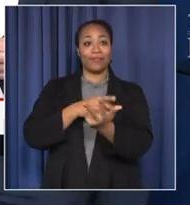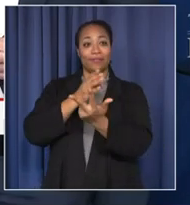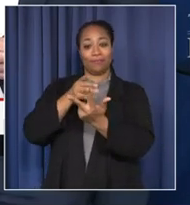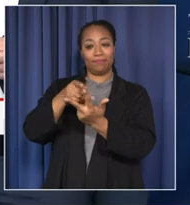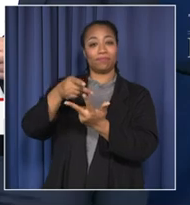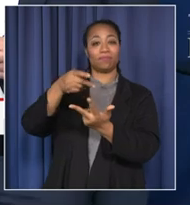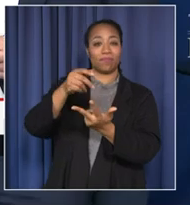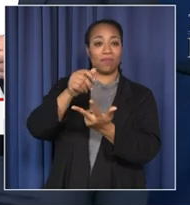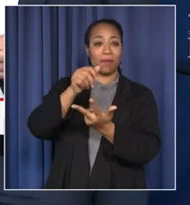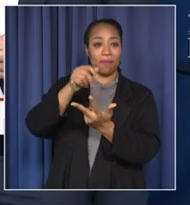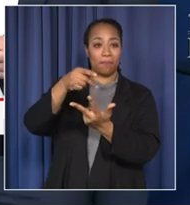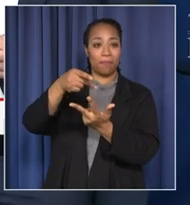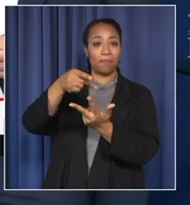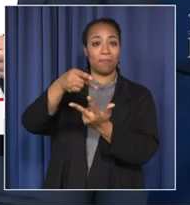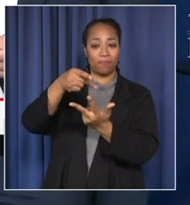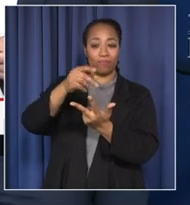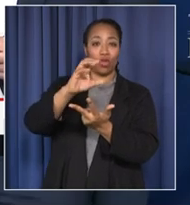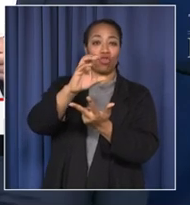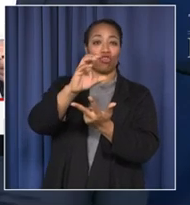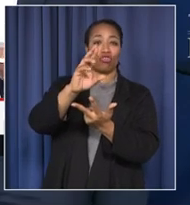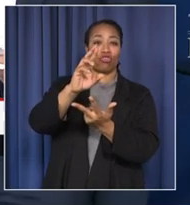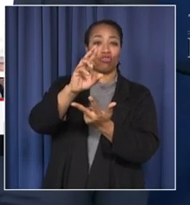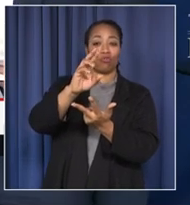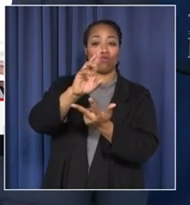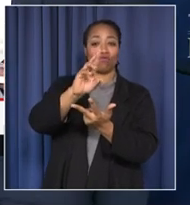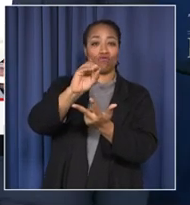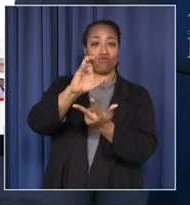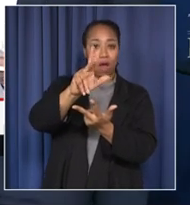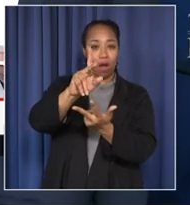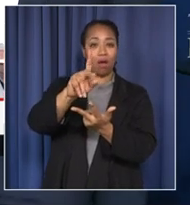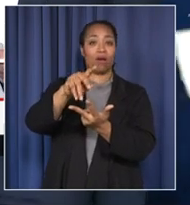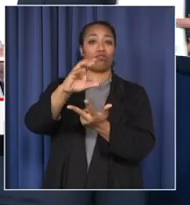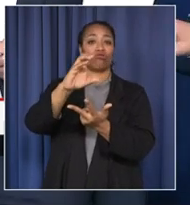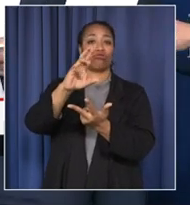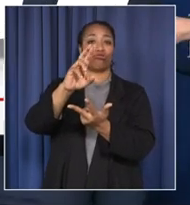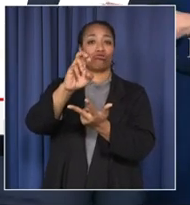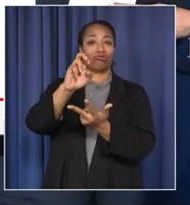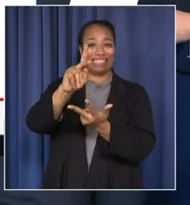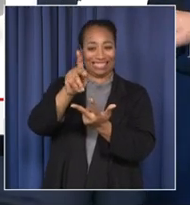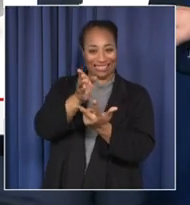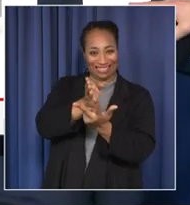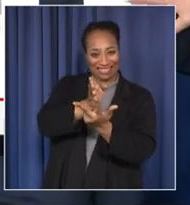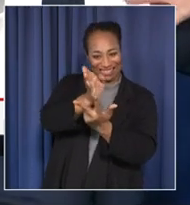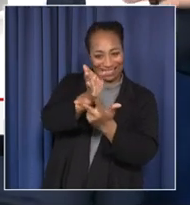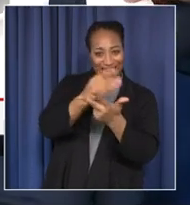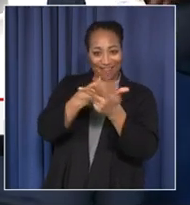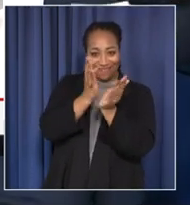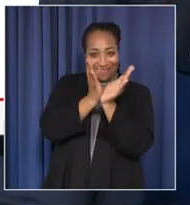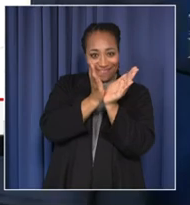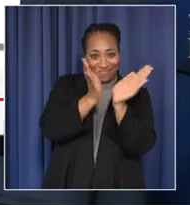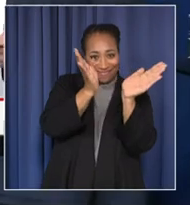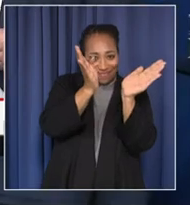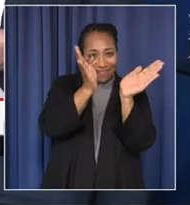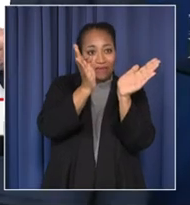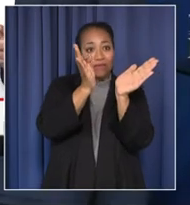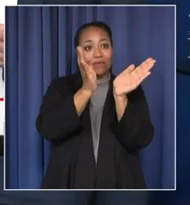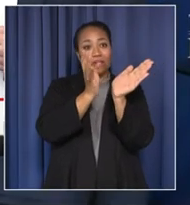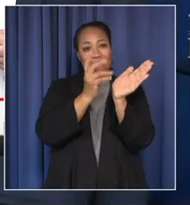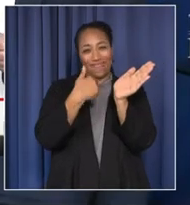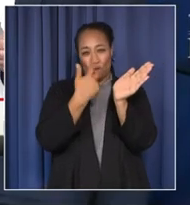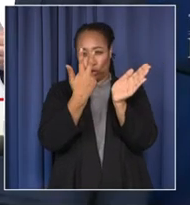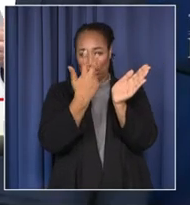have a fully functioning hospital with the quality of care that